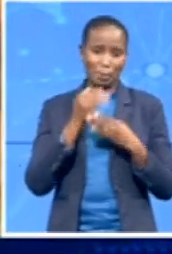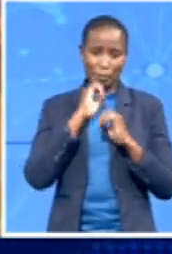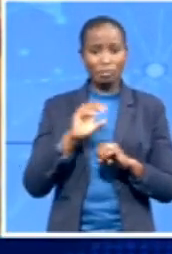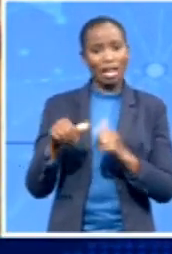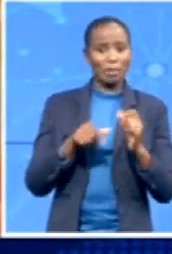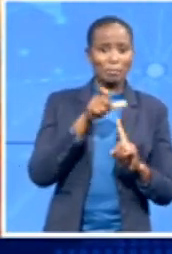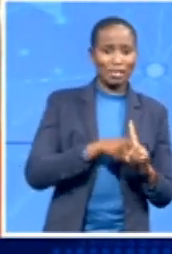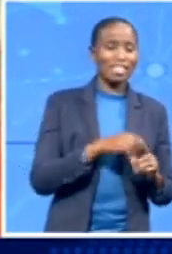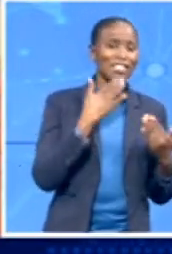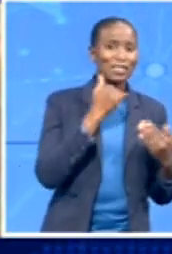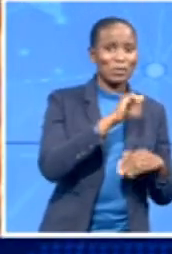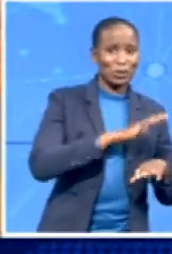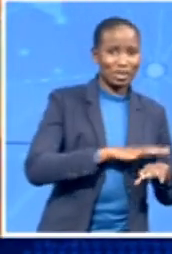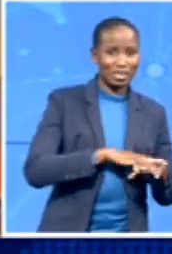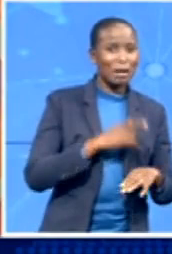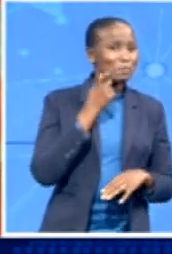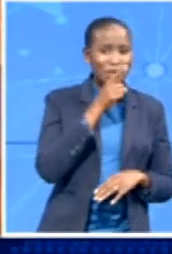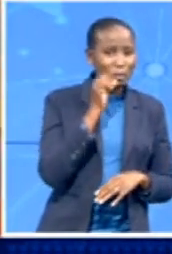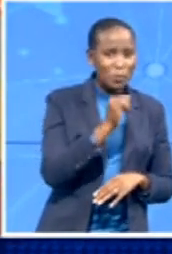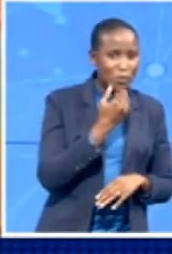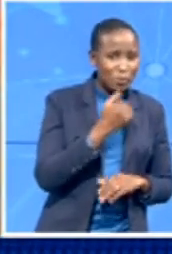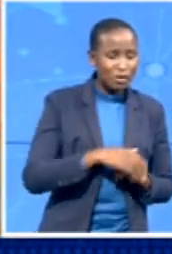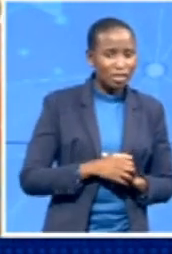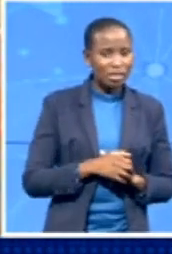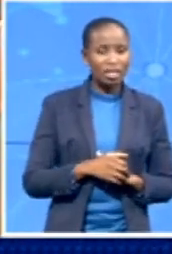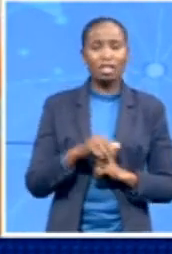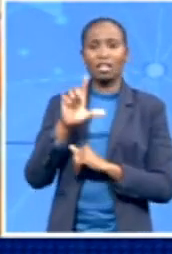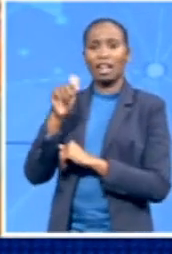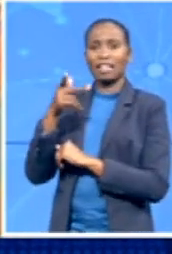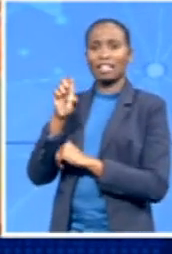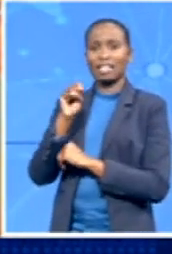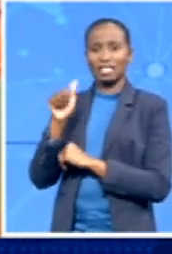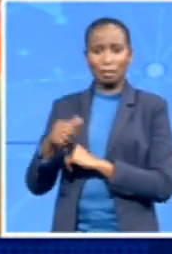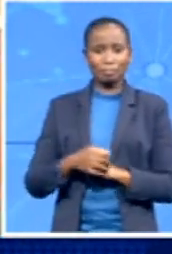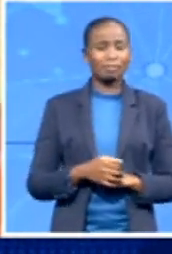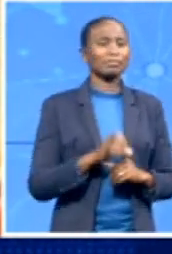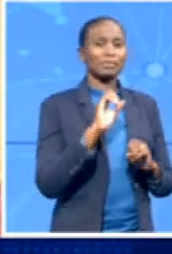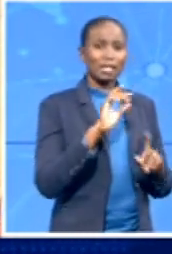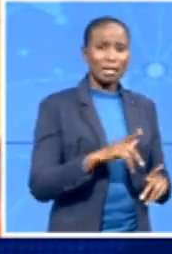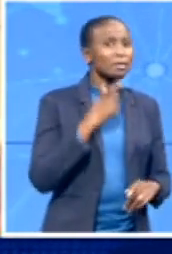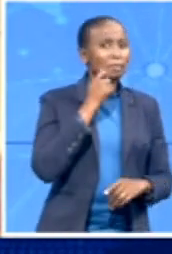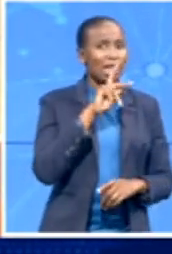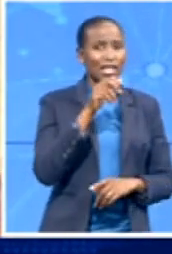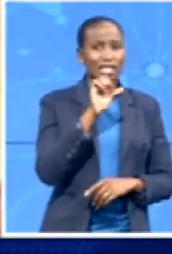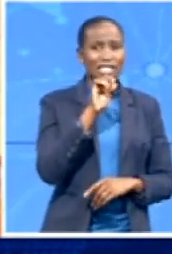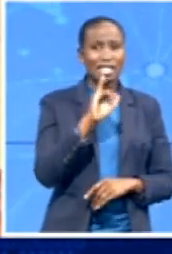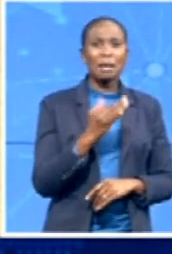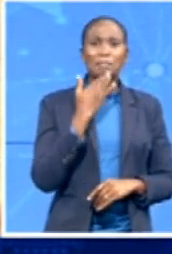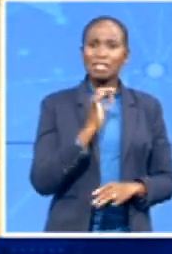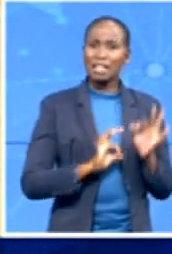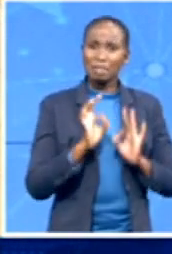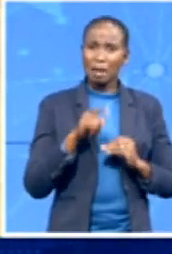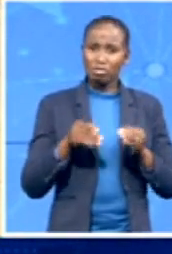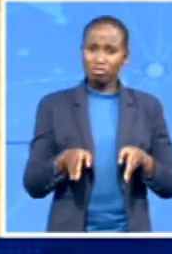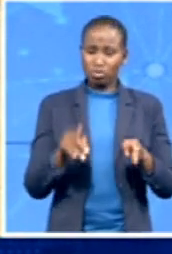please? Lucky Sadiki. Okay. Mr. Sadiki, just tell us about the state of the road here, and what would you like the president to say about